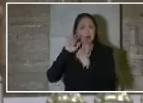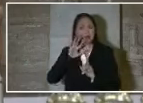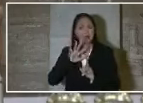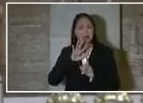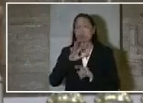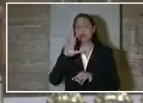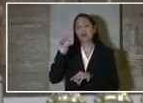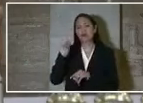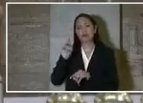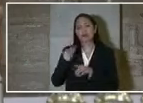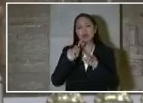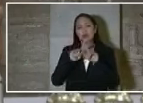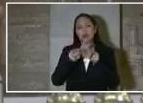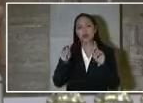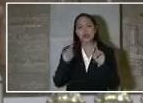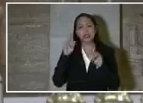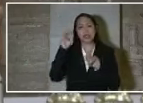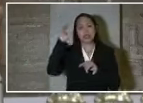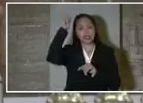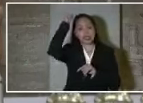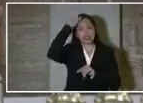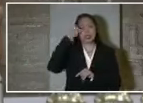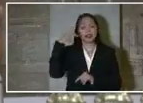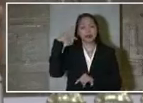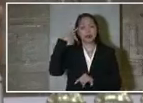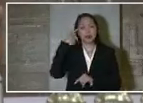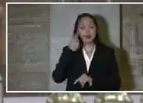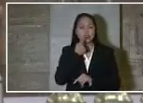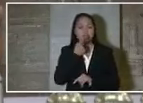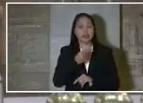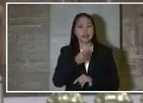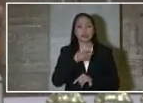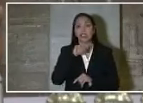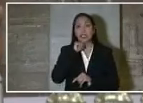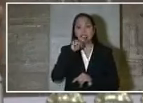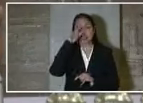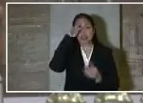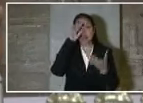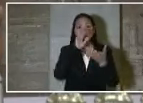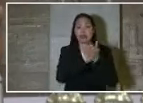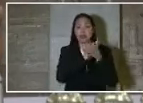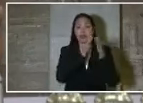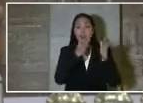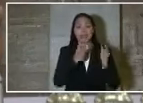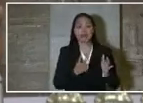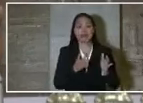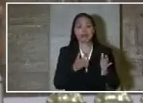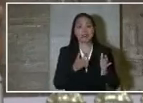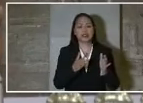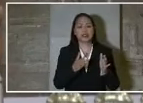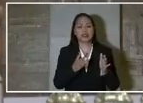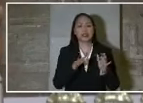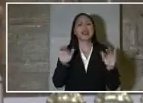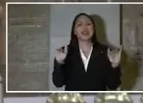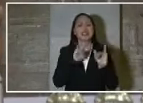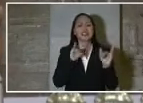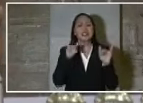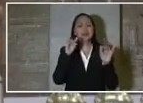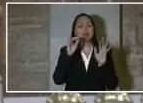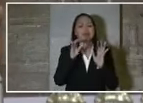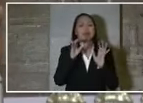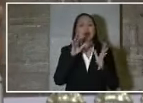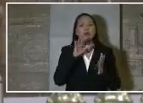In fact, he said, the Gentiles are co-heirs,